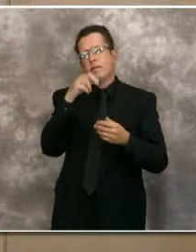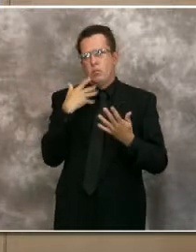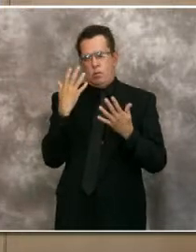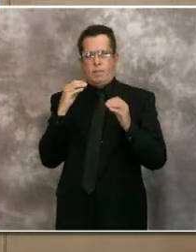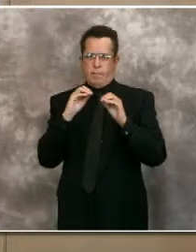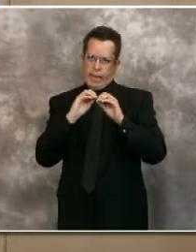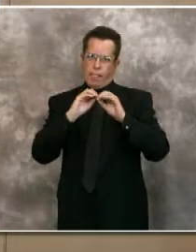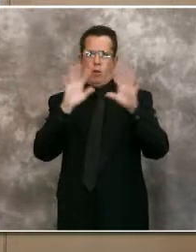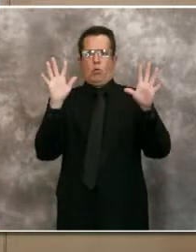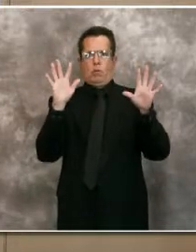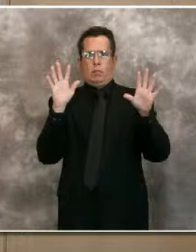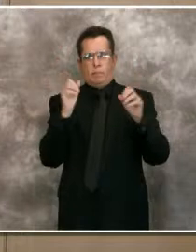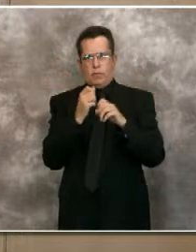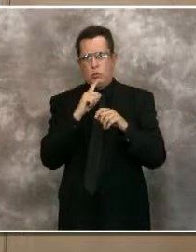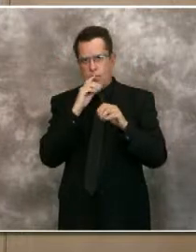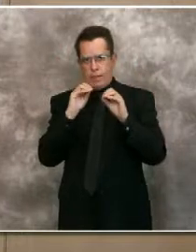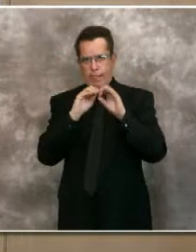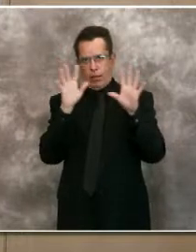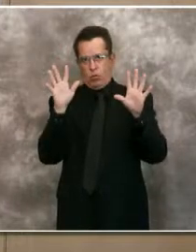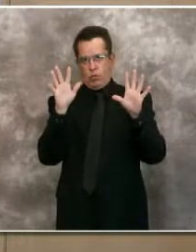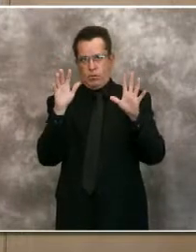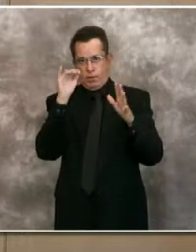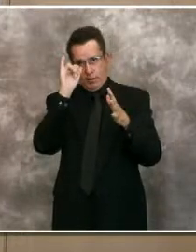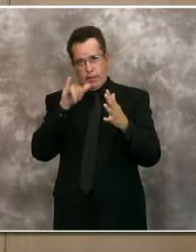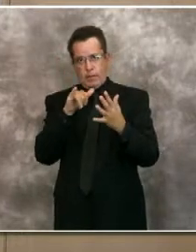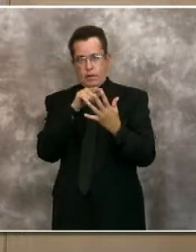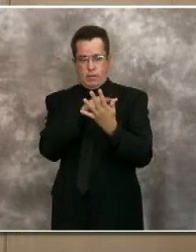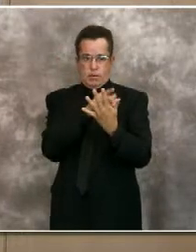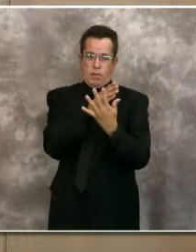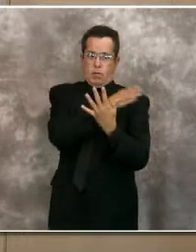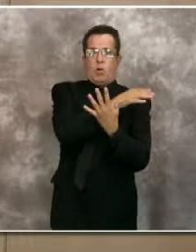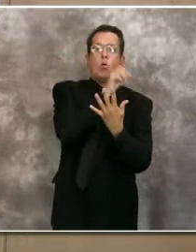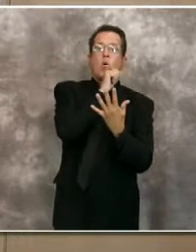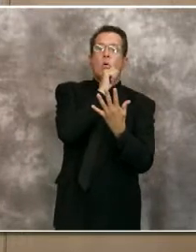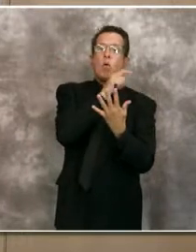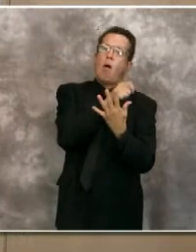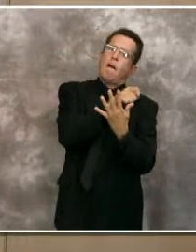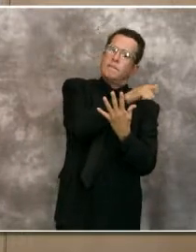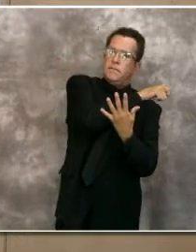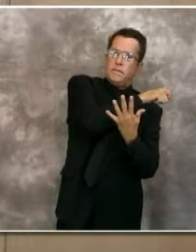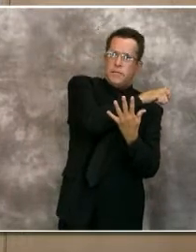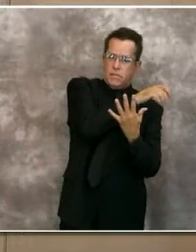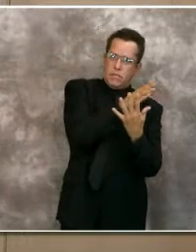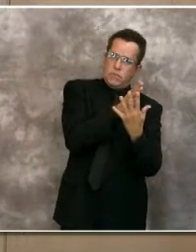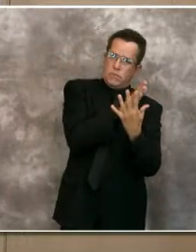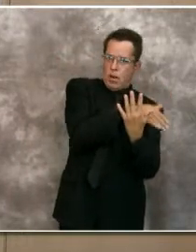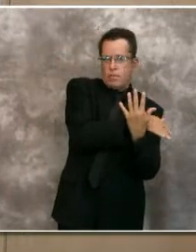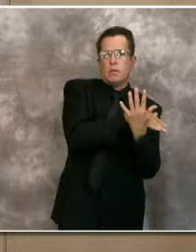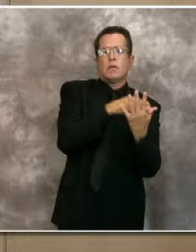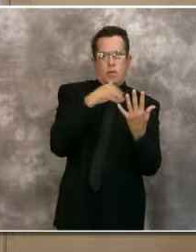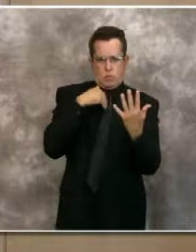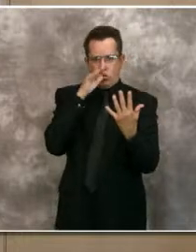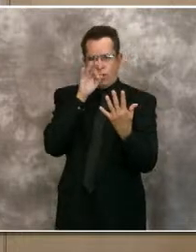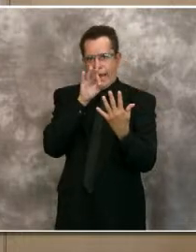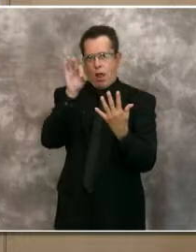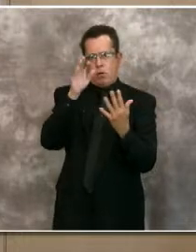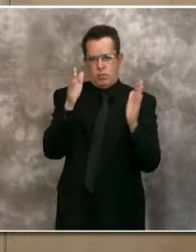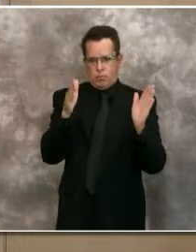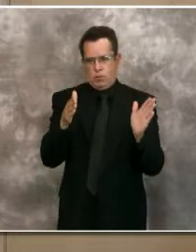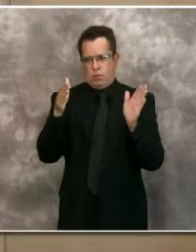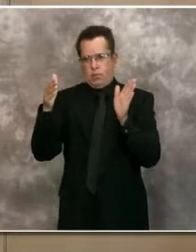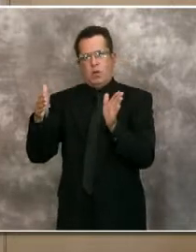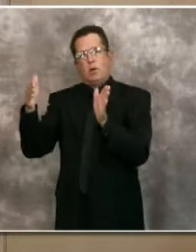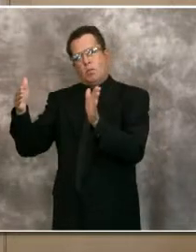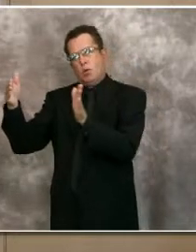Today, the furthest day away, if there was an outbreak there, that would drop off, and we would not reach the